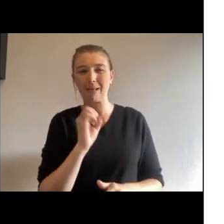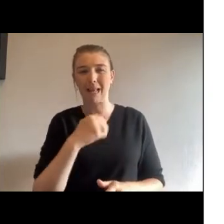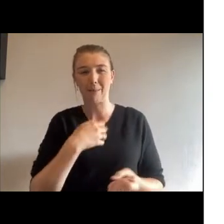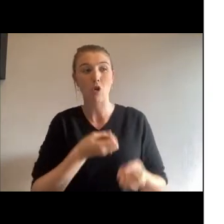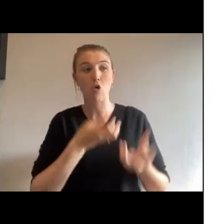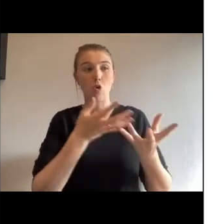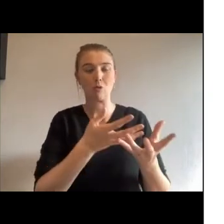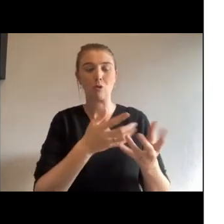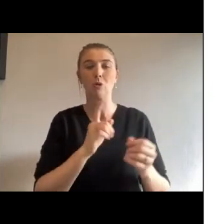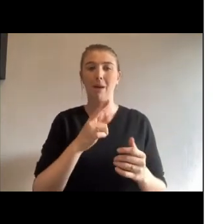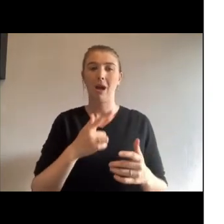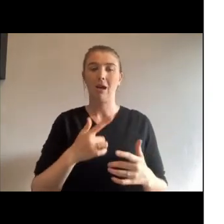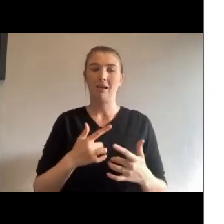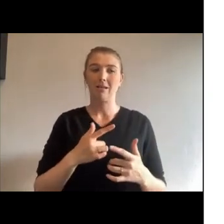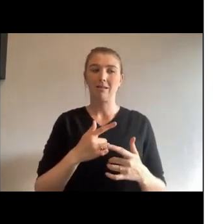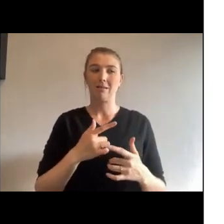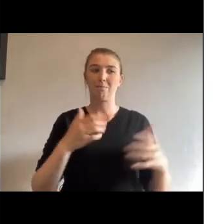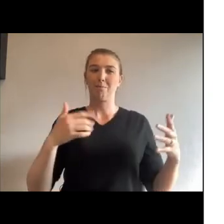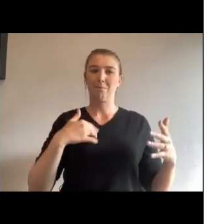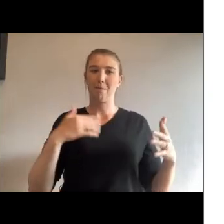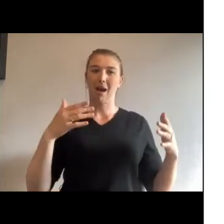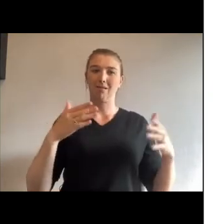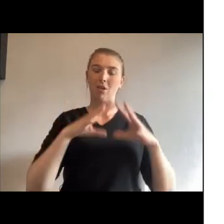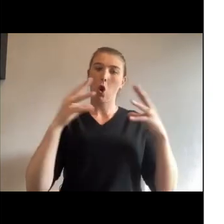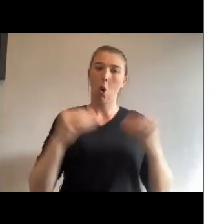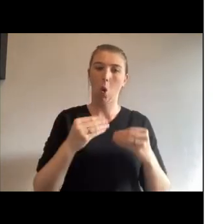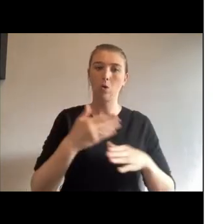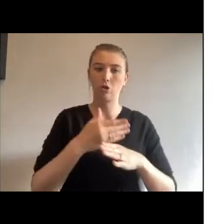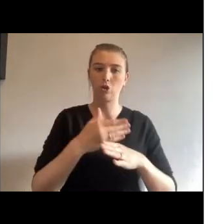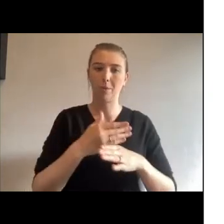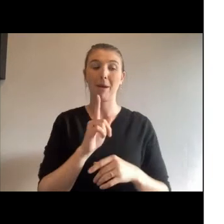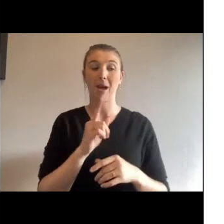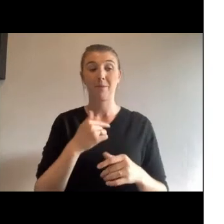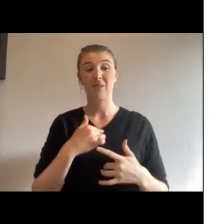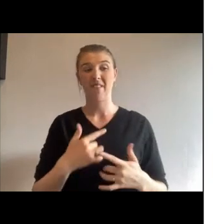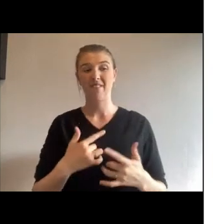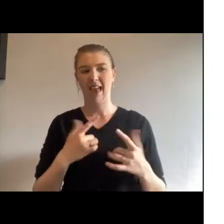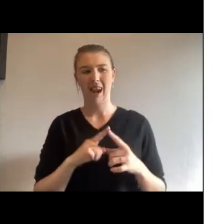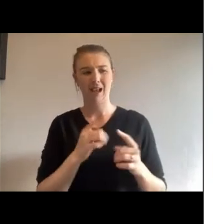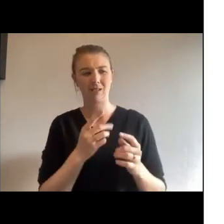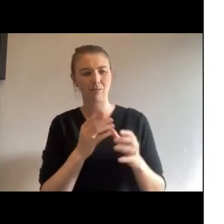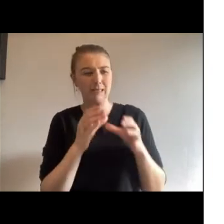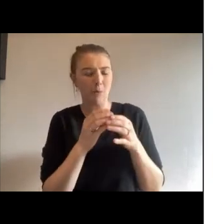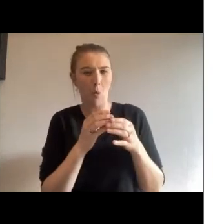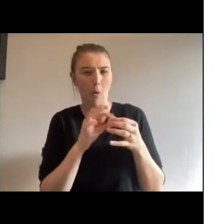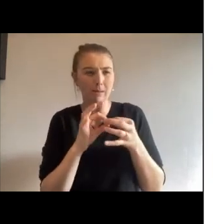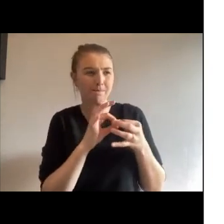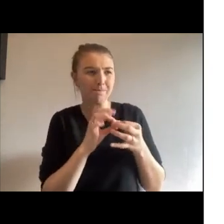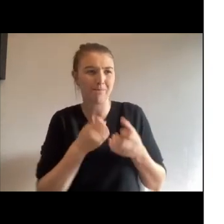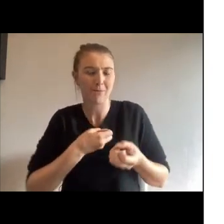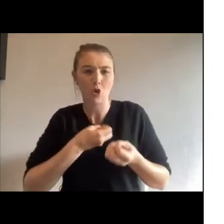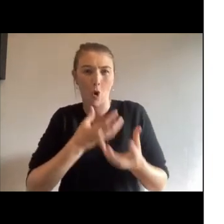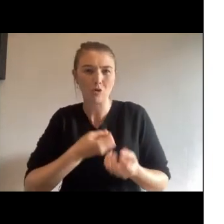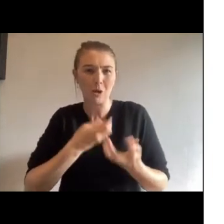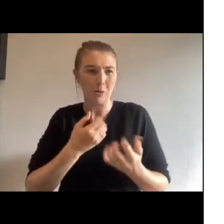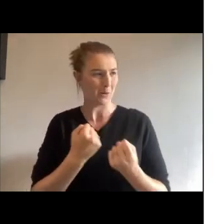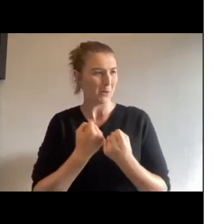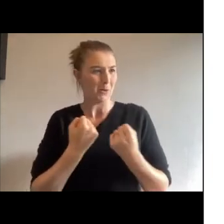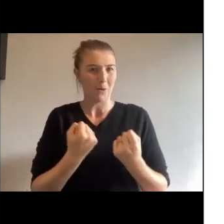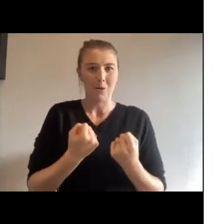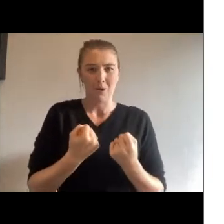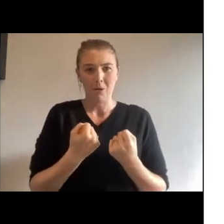bigger job that I was doing, I felt like a very strong contributor to this small team.